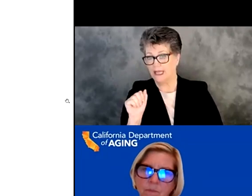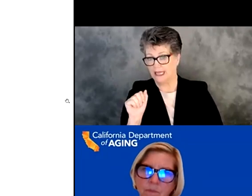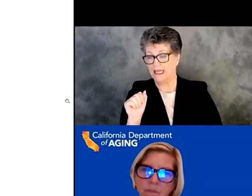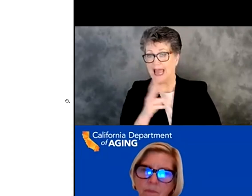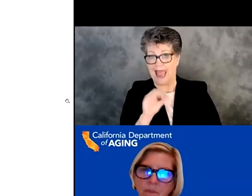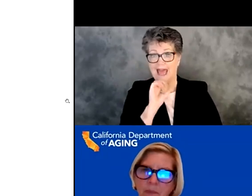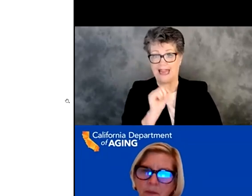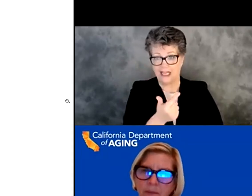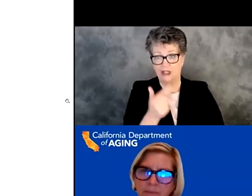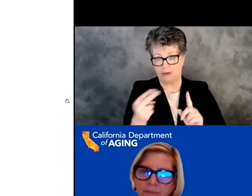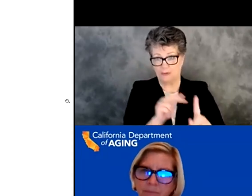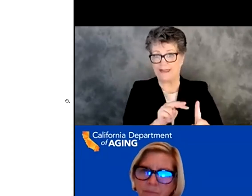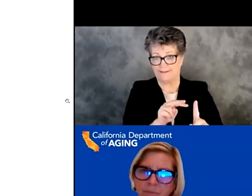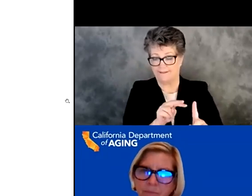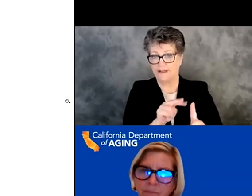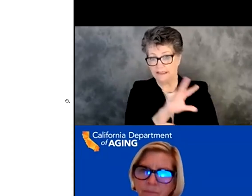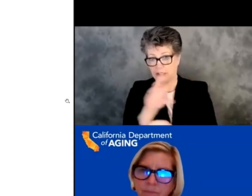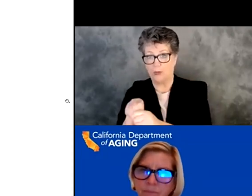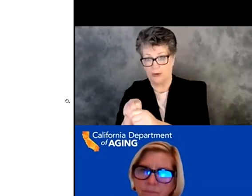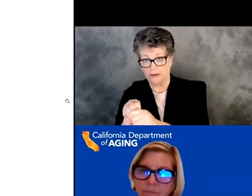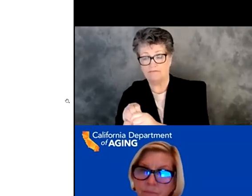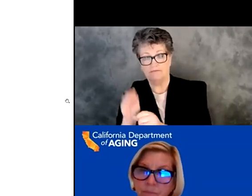aging perspective is